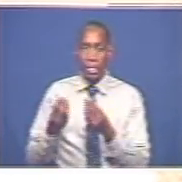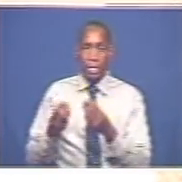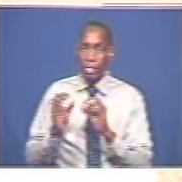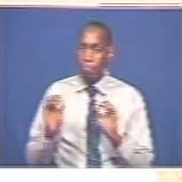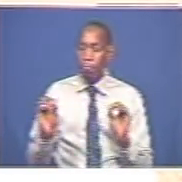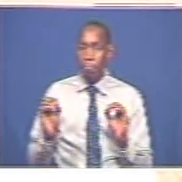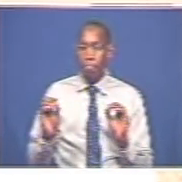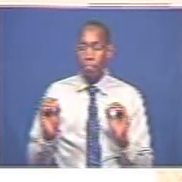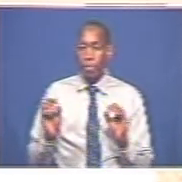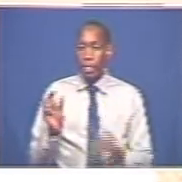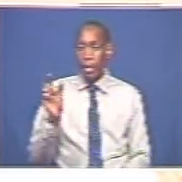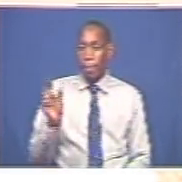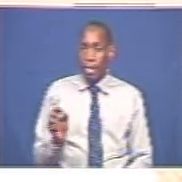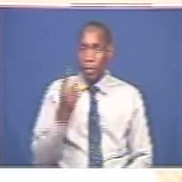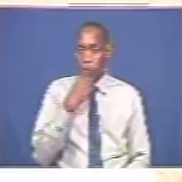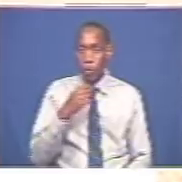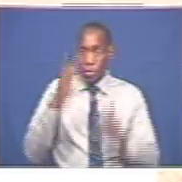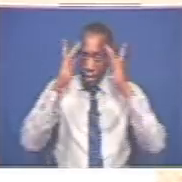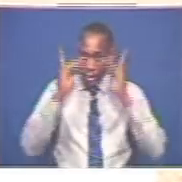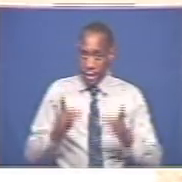And so the person who decides to be there,